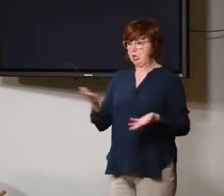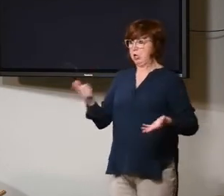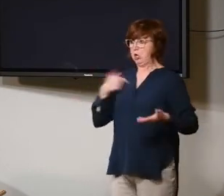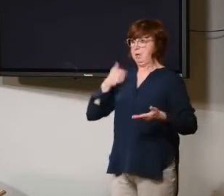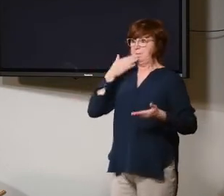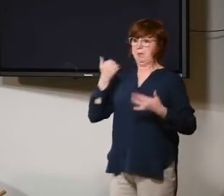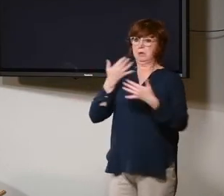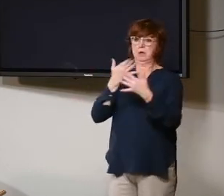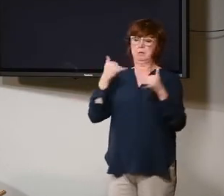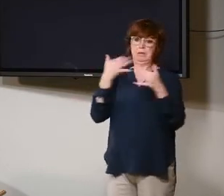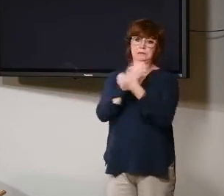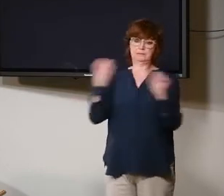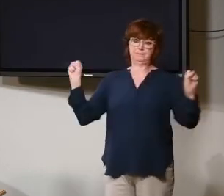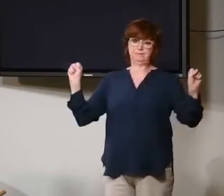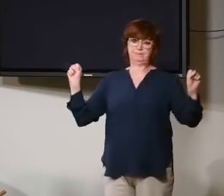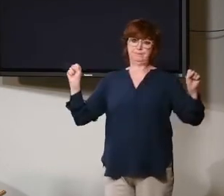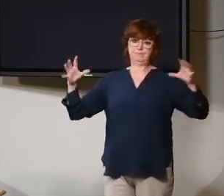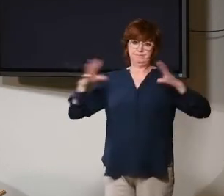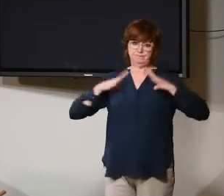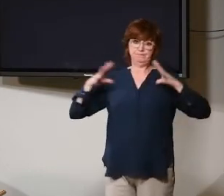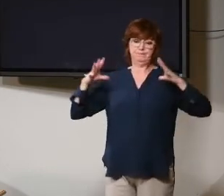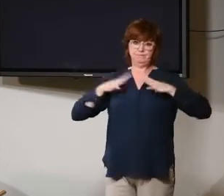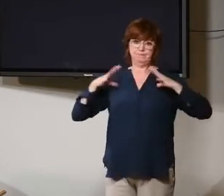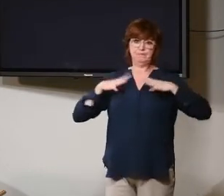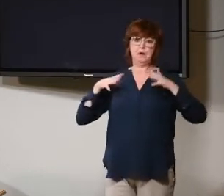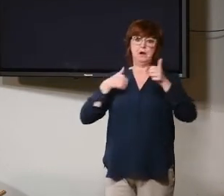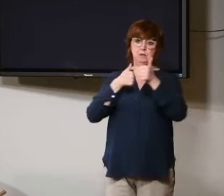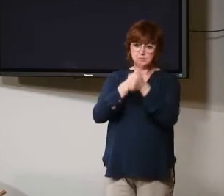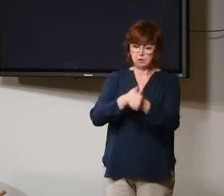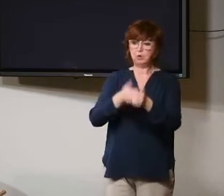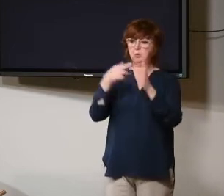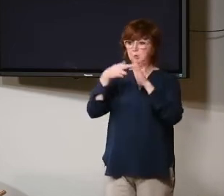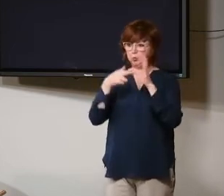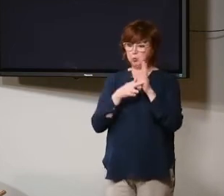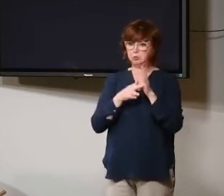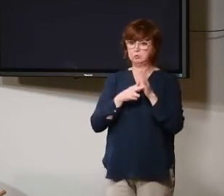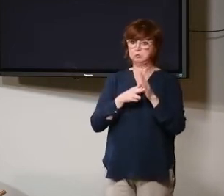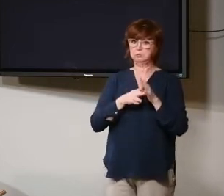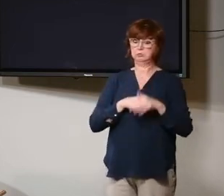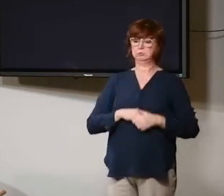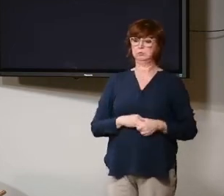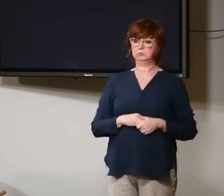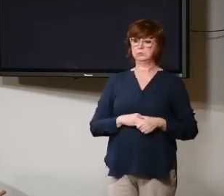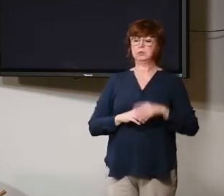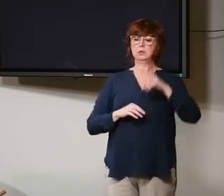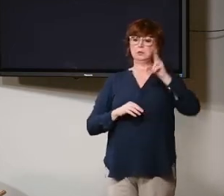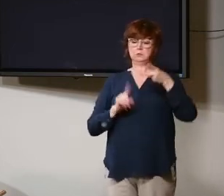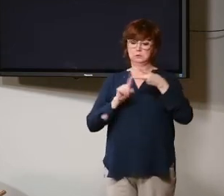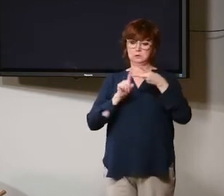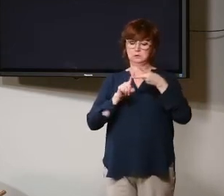So we should just act like it is. But second, we need to continue to